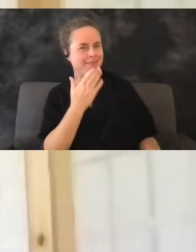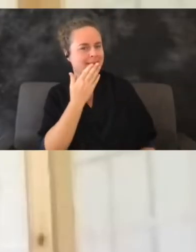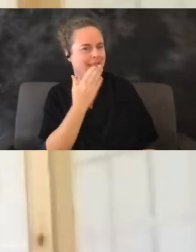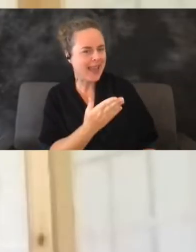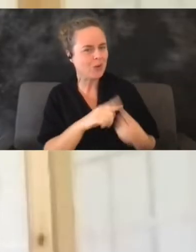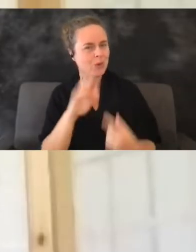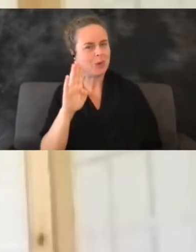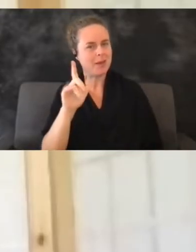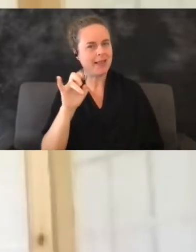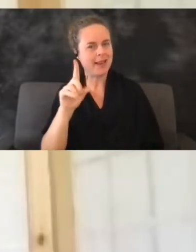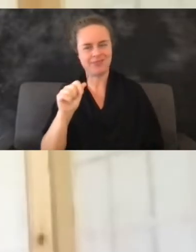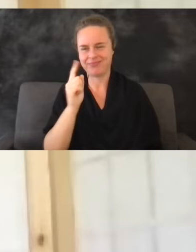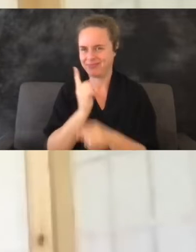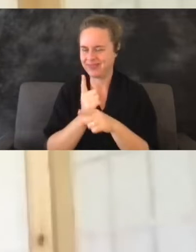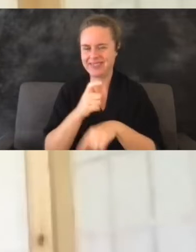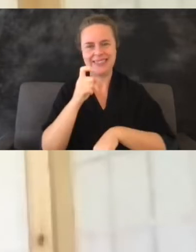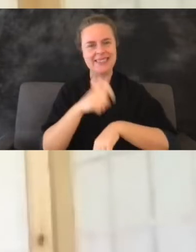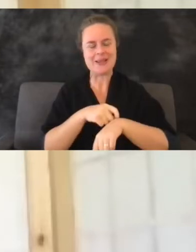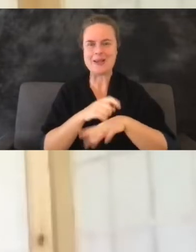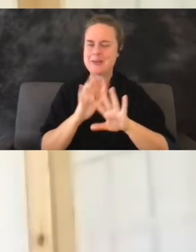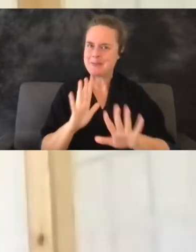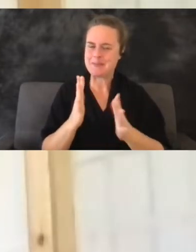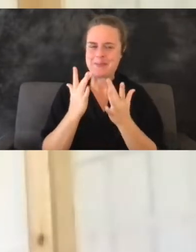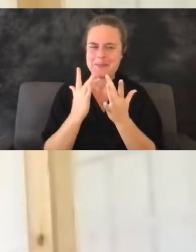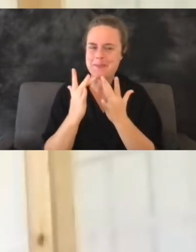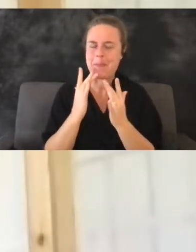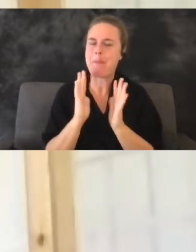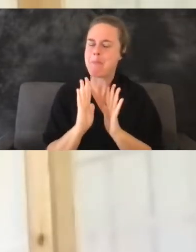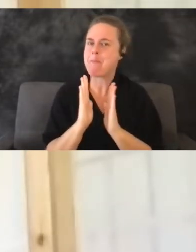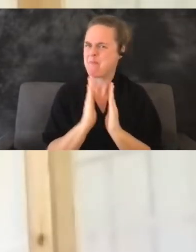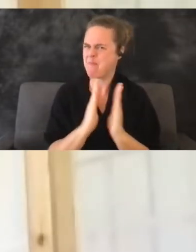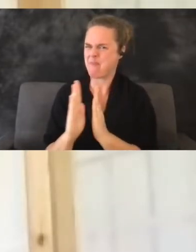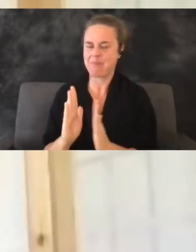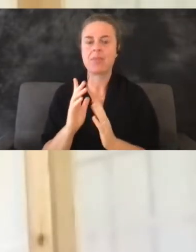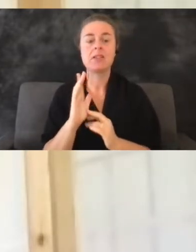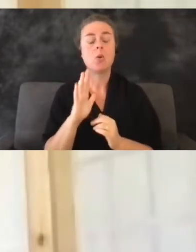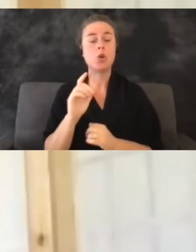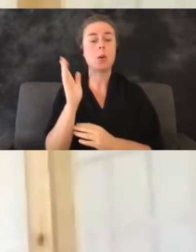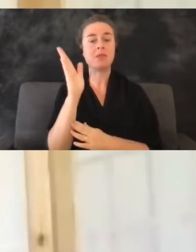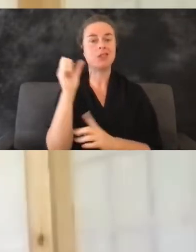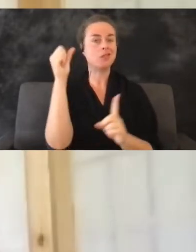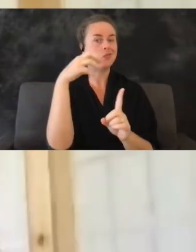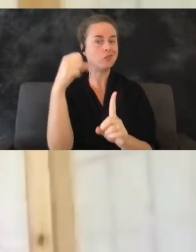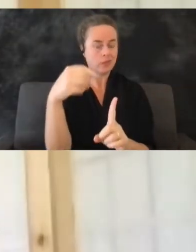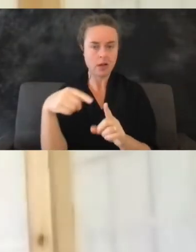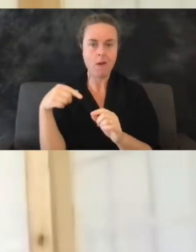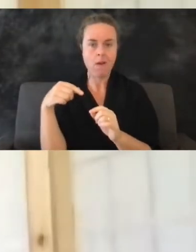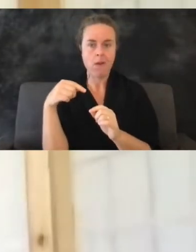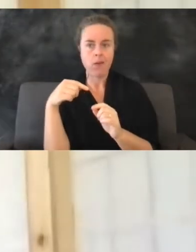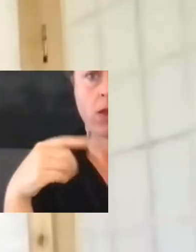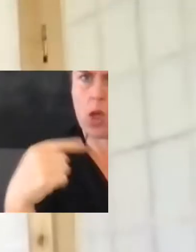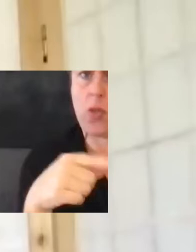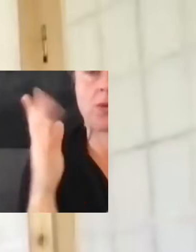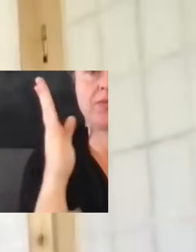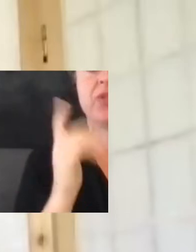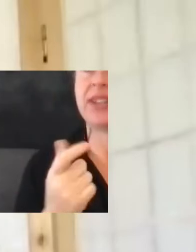And yes, the time is tight. So for a bit of context, your spotlight presenters have been given a couple of question prompts to answer, and there's so much more they